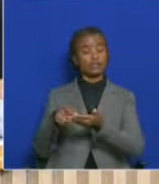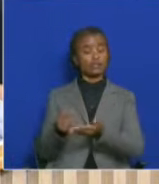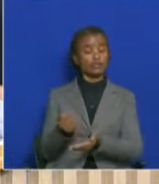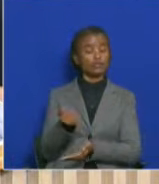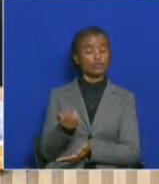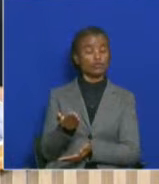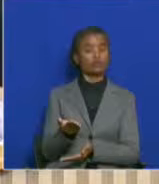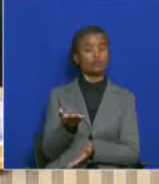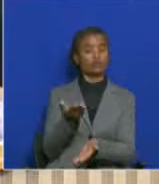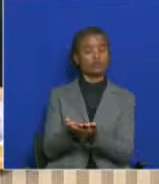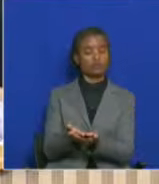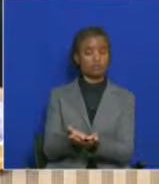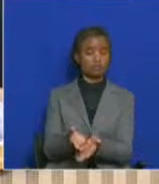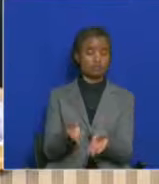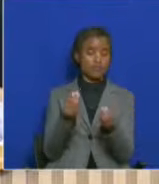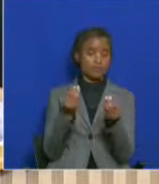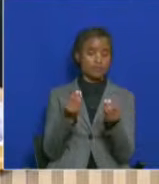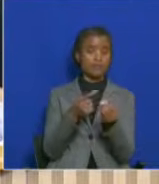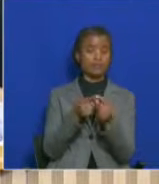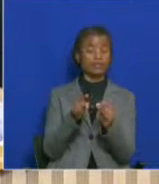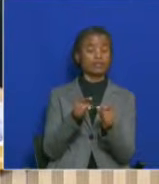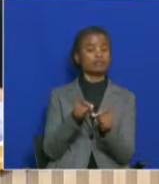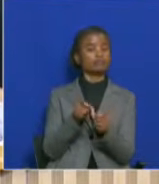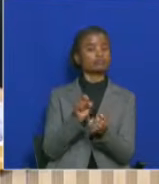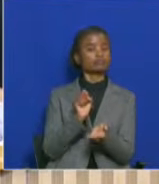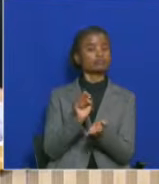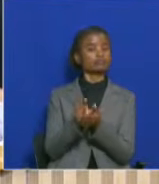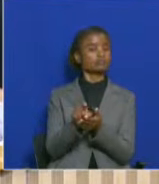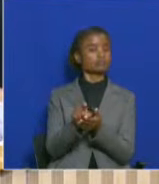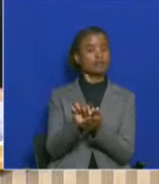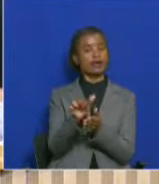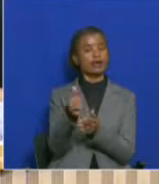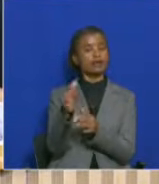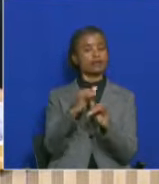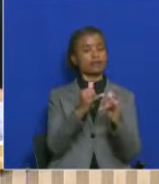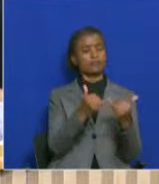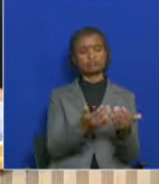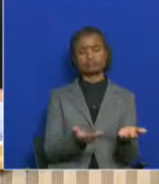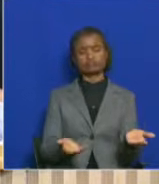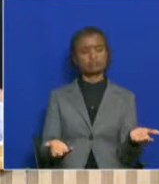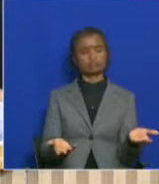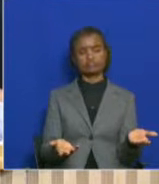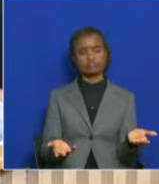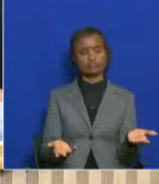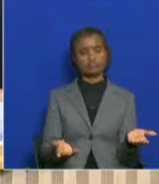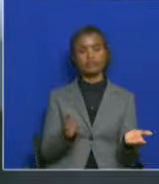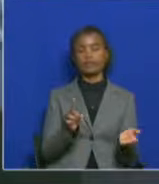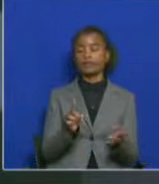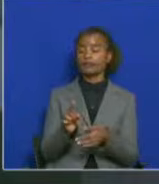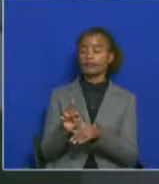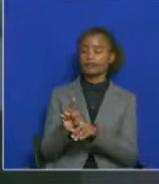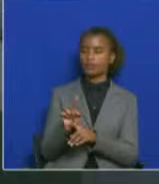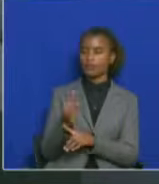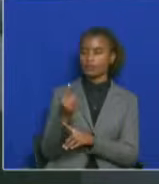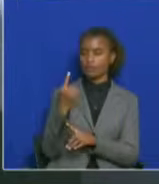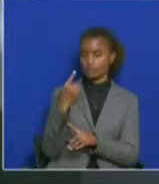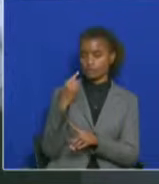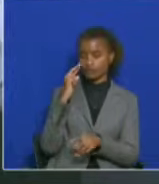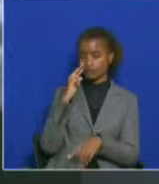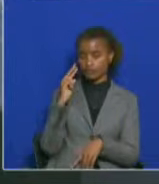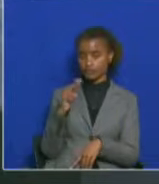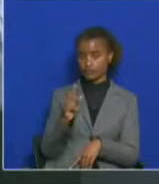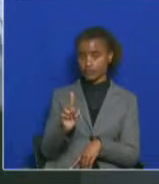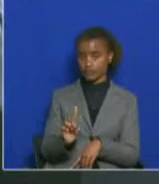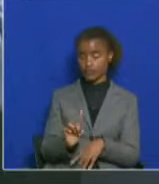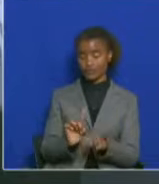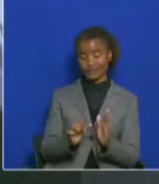For what reason? and one quick observation, the document had not done the rounds so